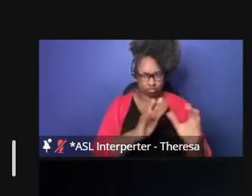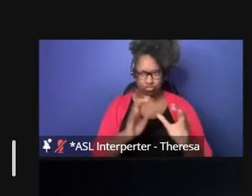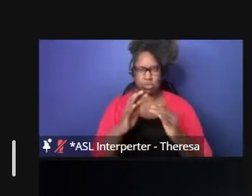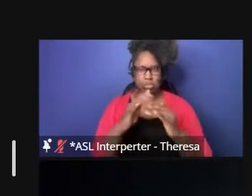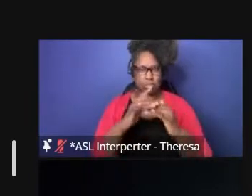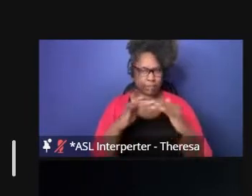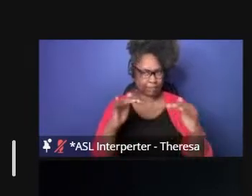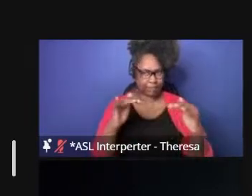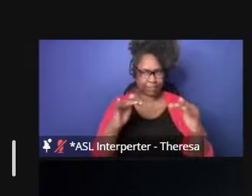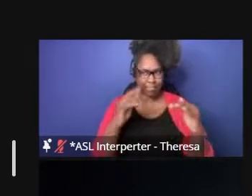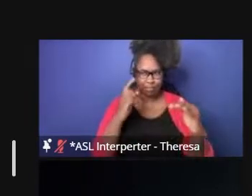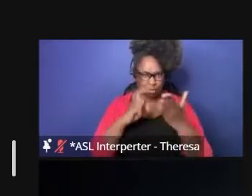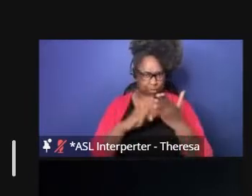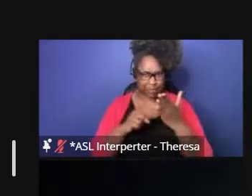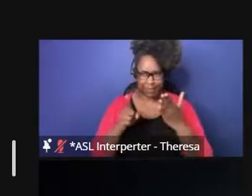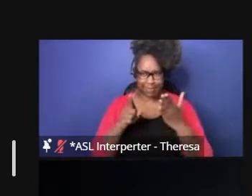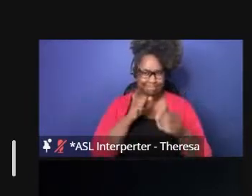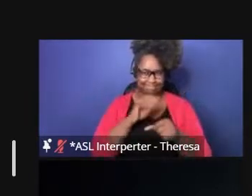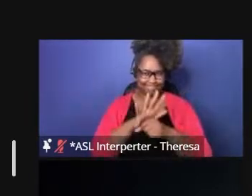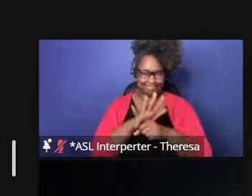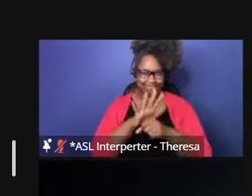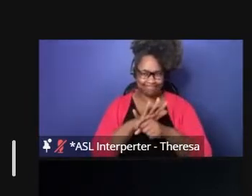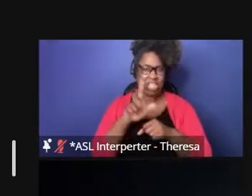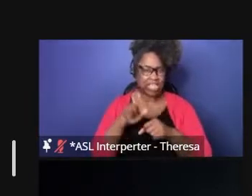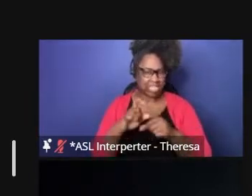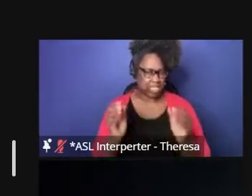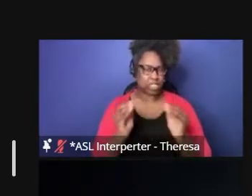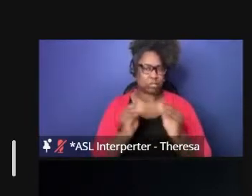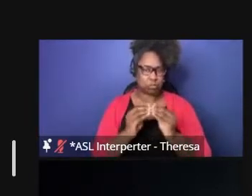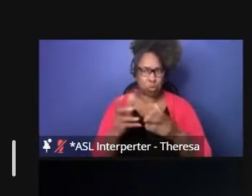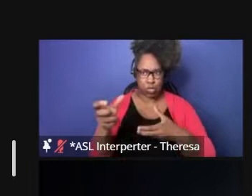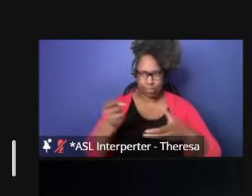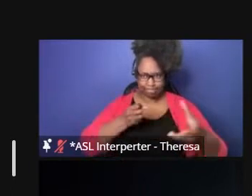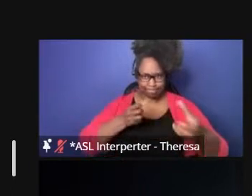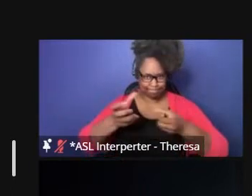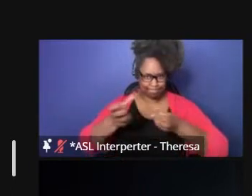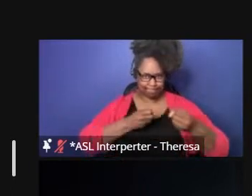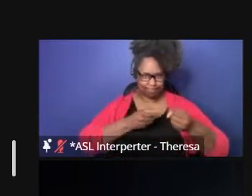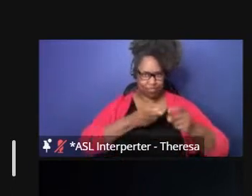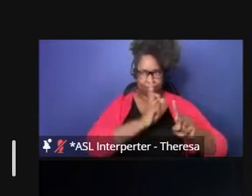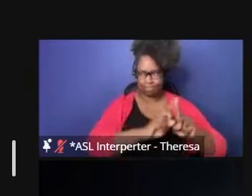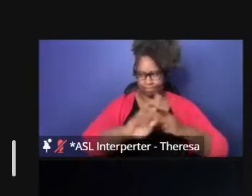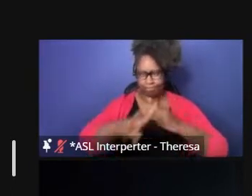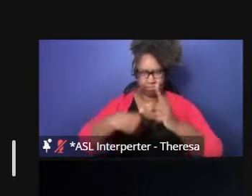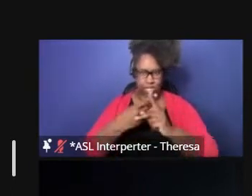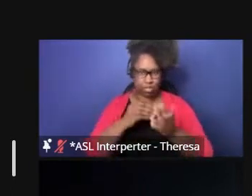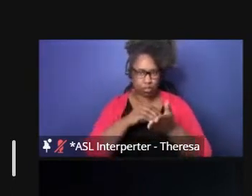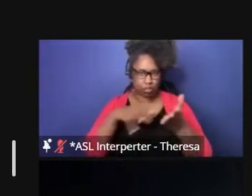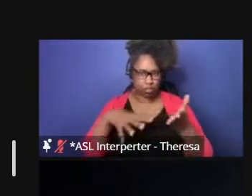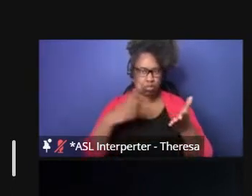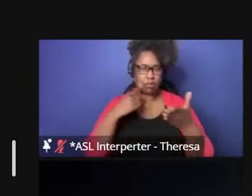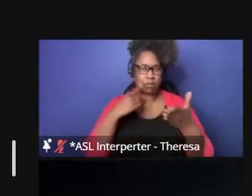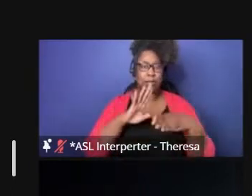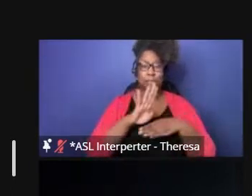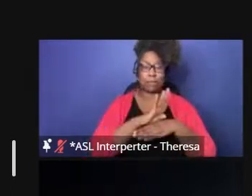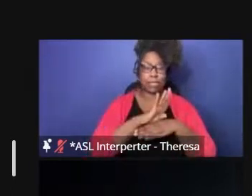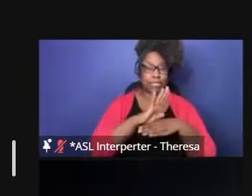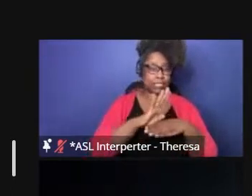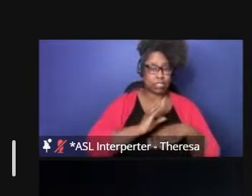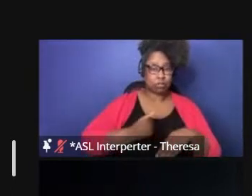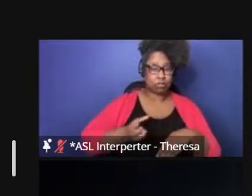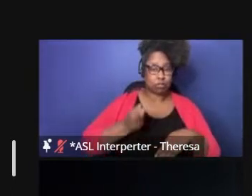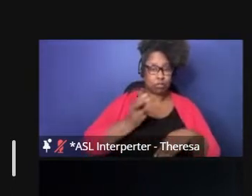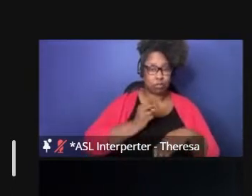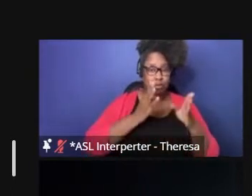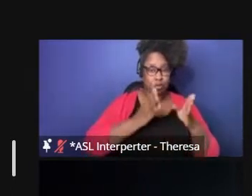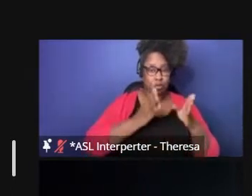clearly need to recruit a little bit more for diversity of students, a few more business owners and community members,